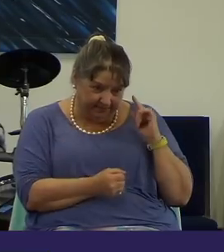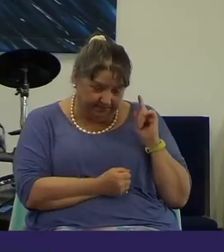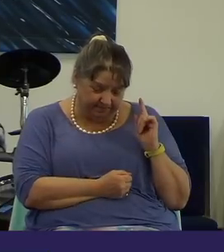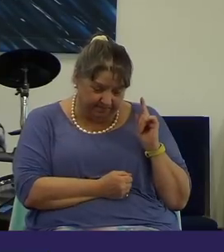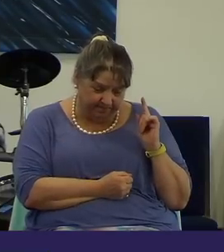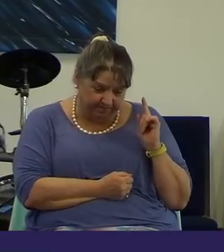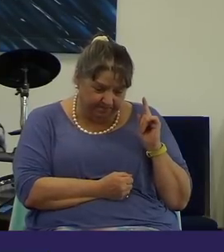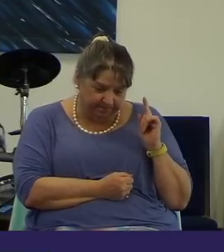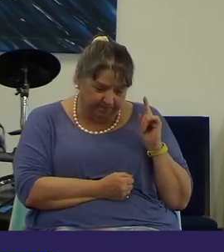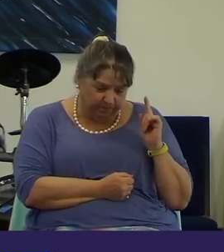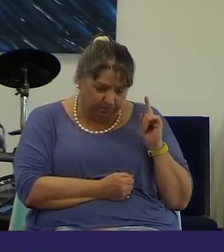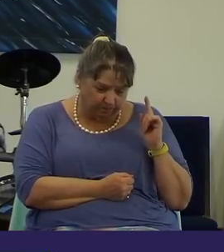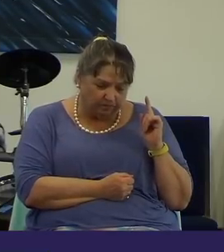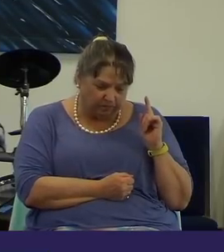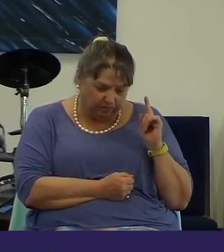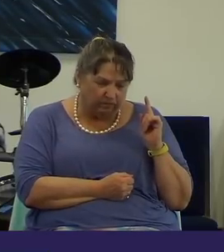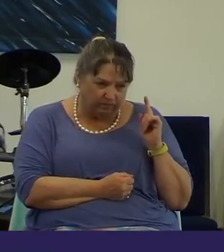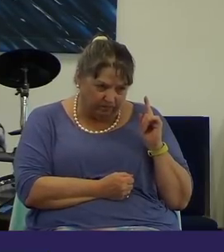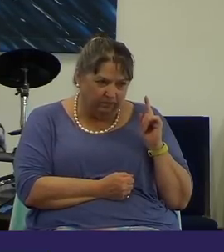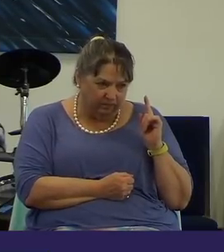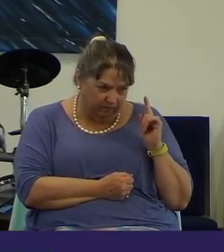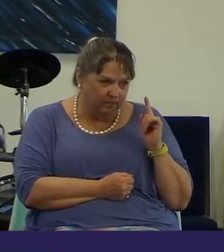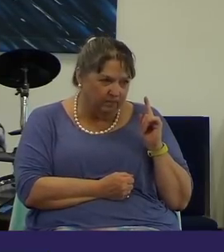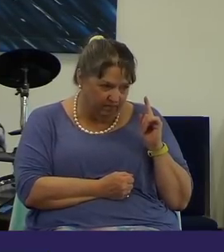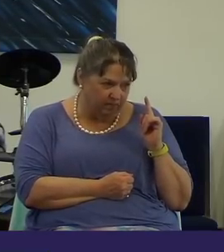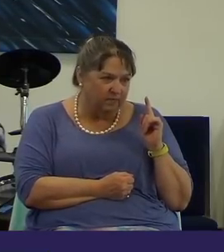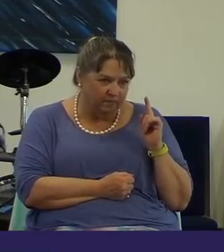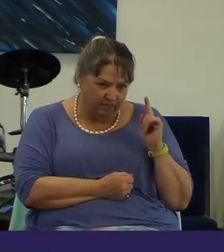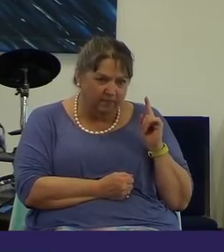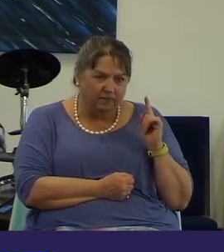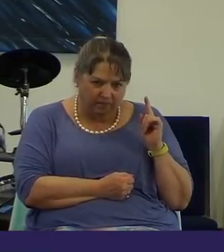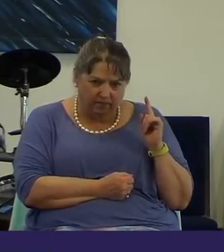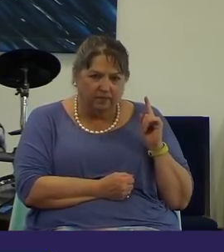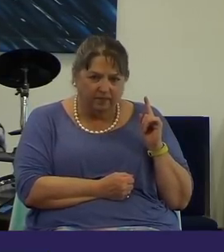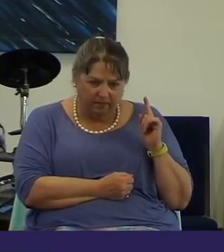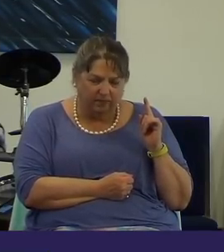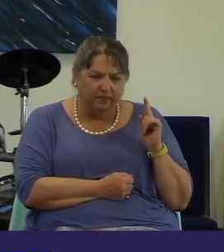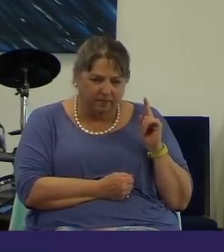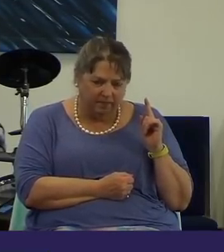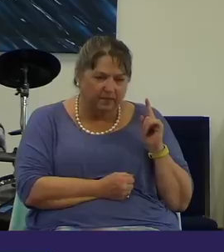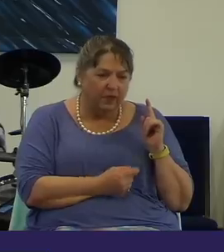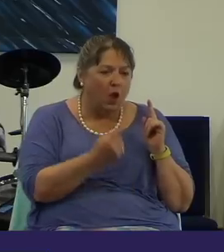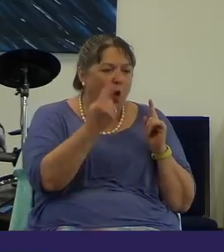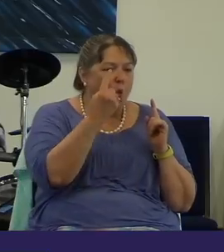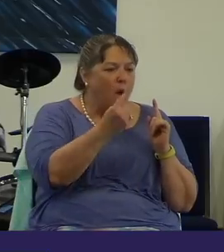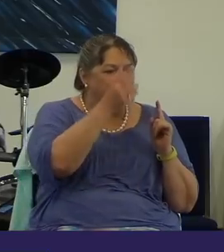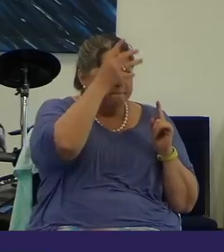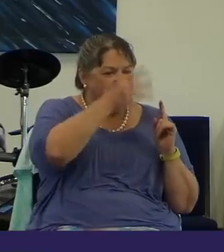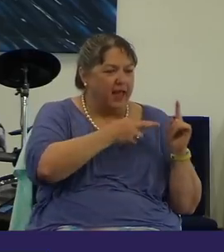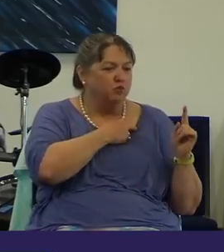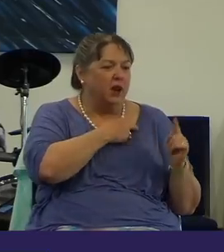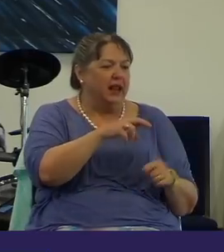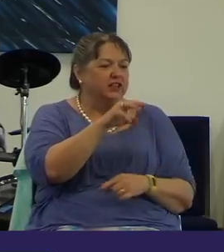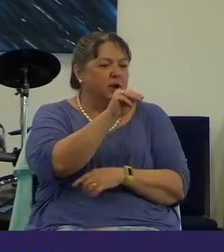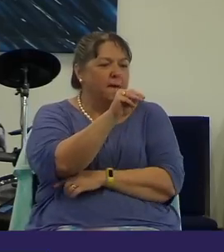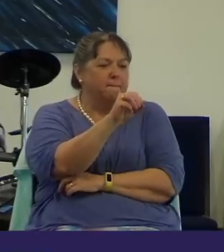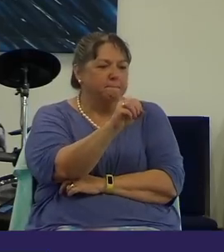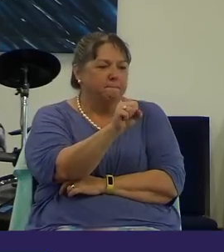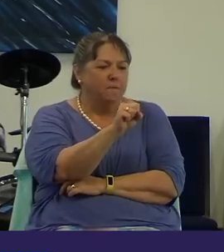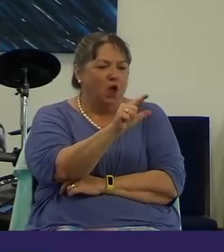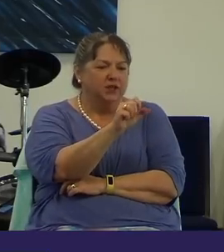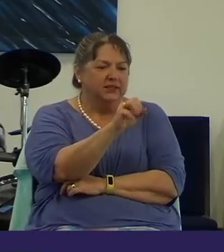I want to close with this thought. There's a story that I once heard about a Muslim man who had become a Christian.